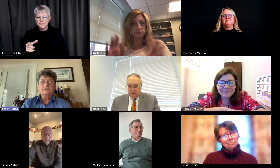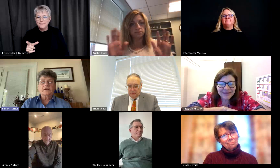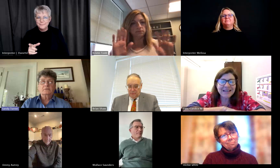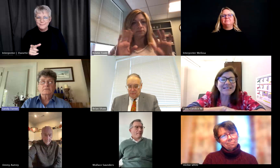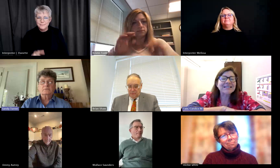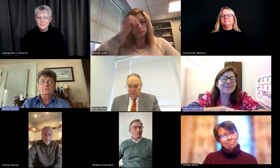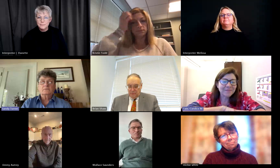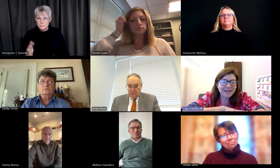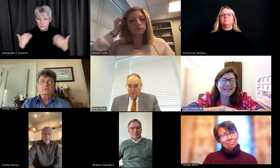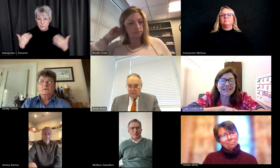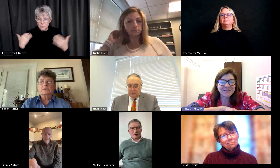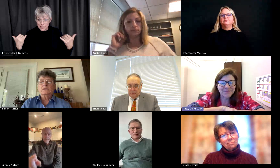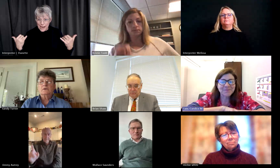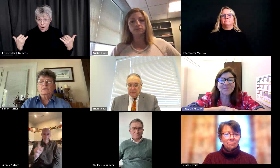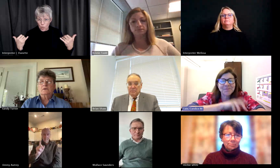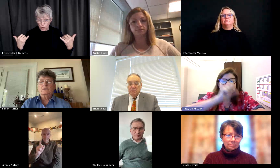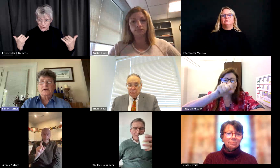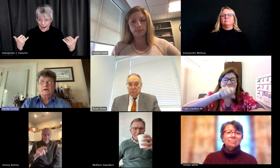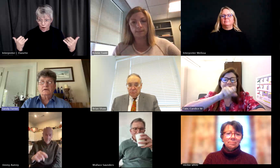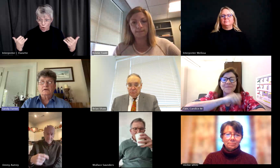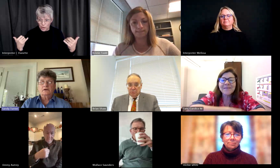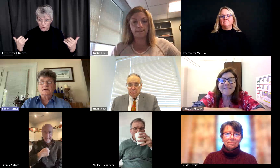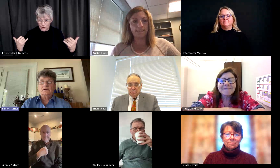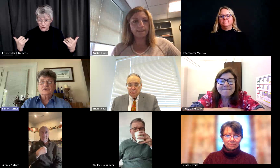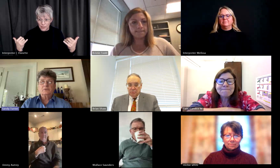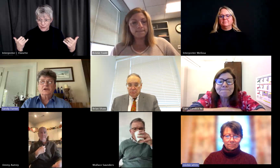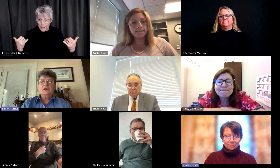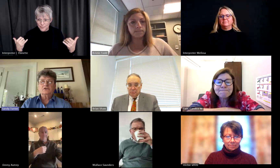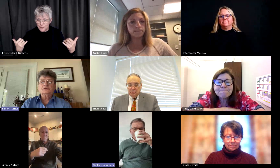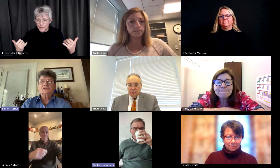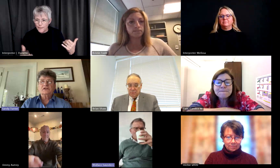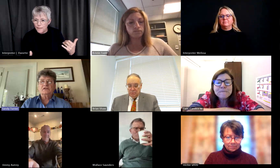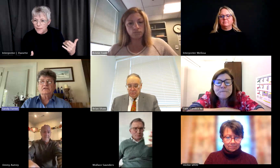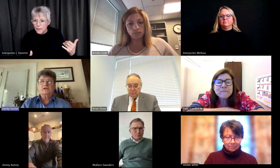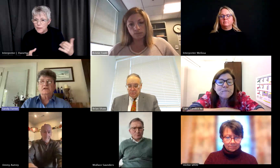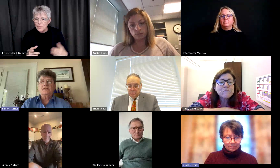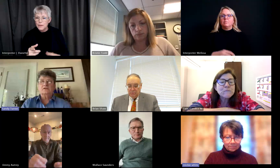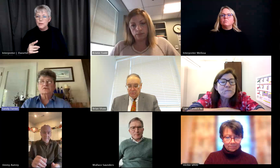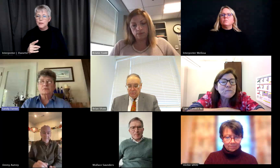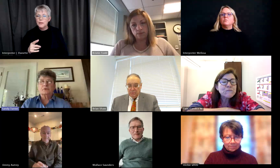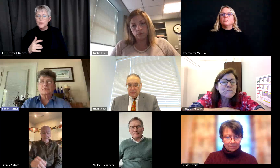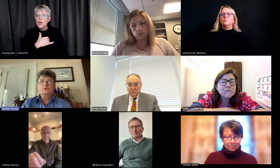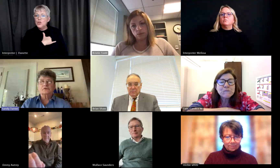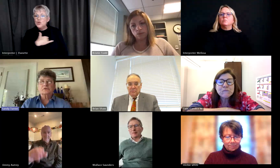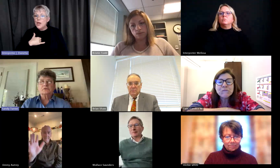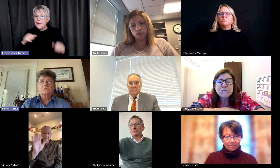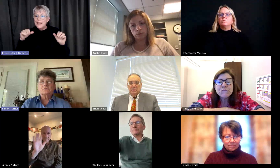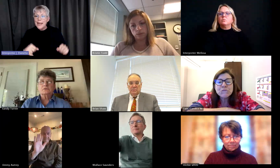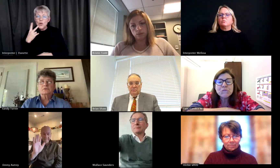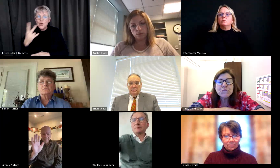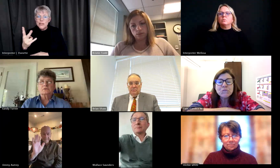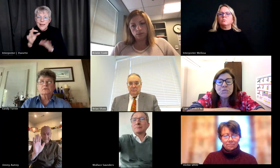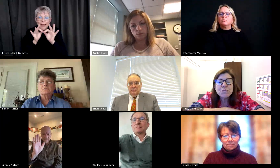Is he on now? Yes. Yes. Okay. Jimmy, can you see the interpreters?